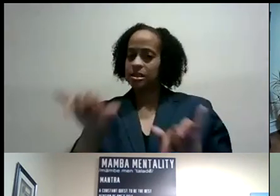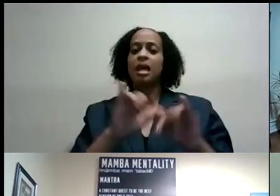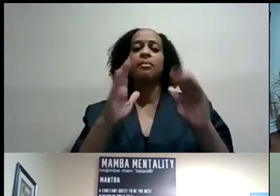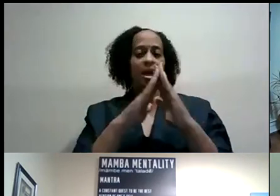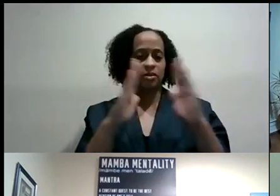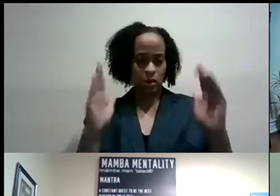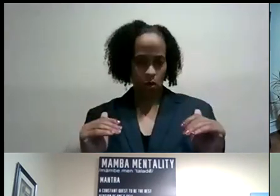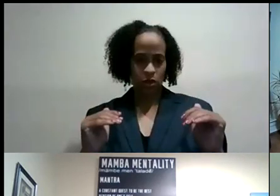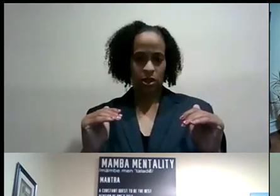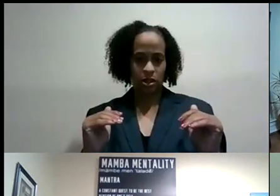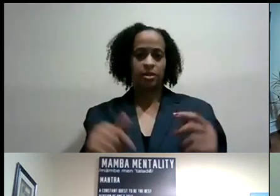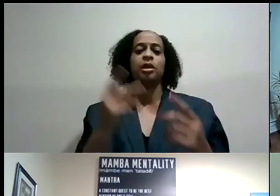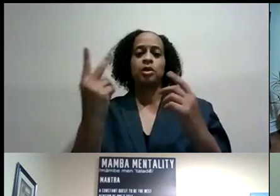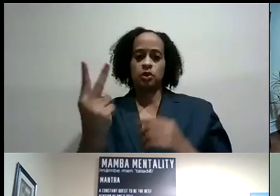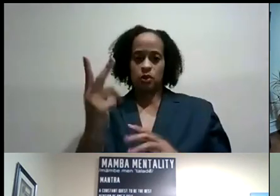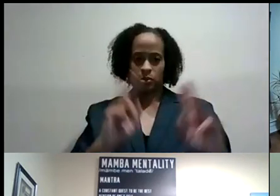household,